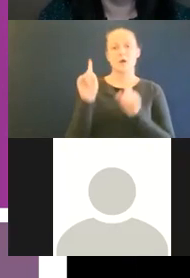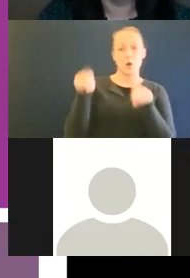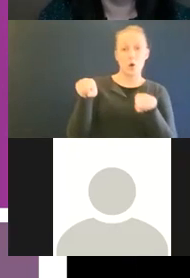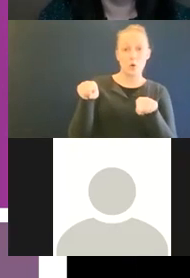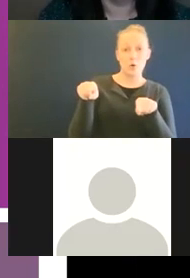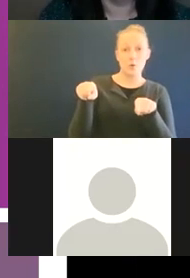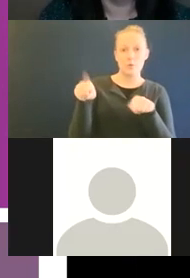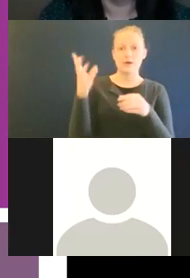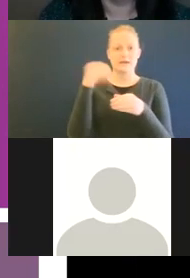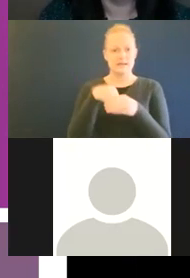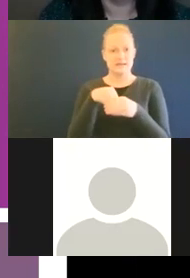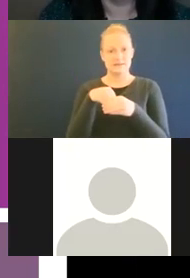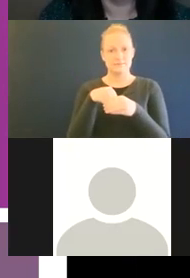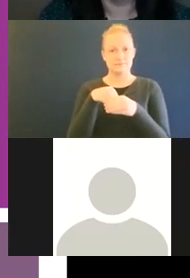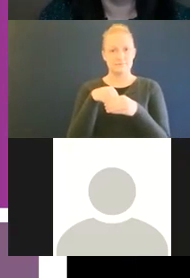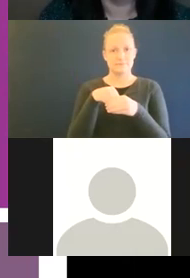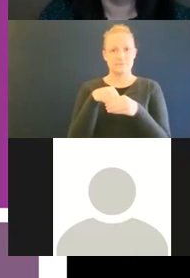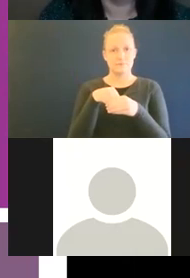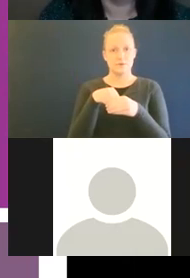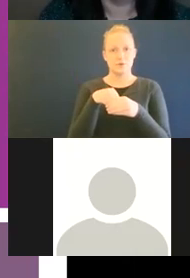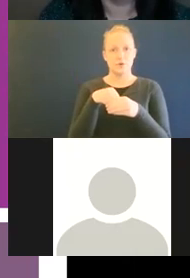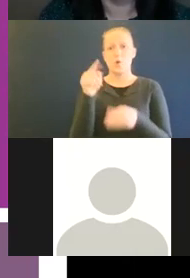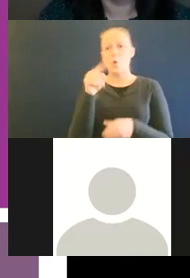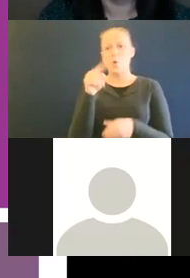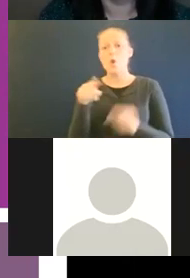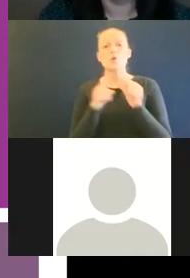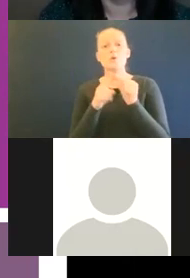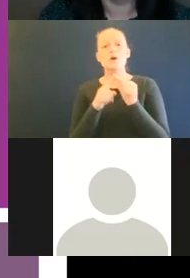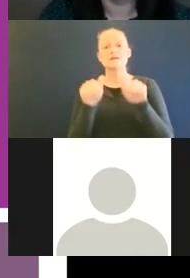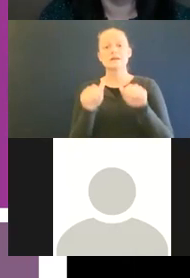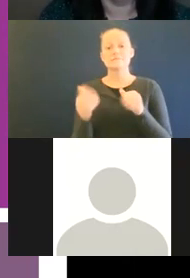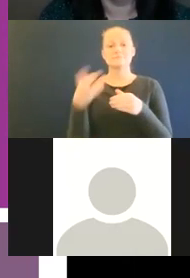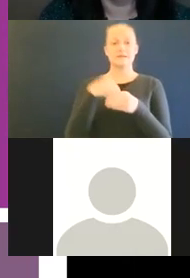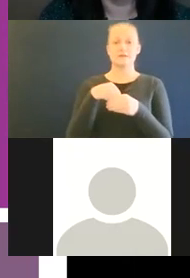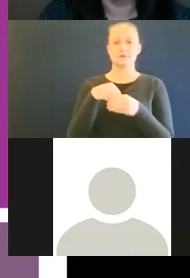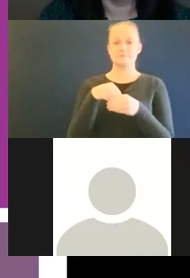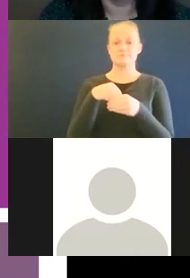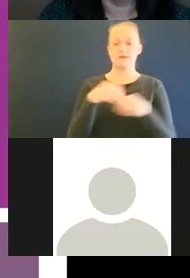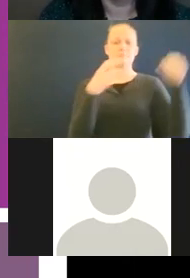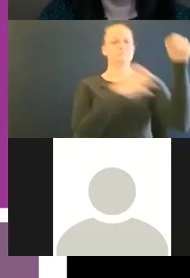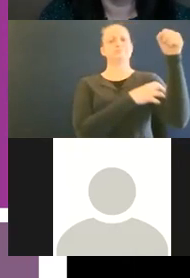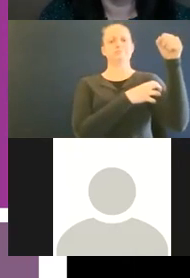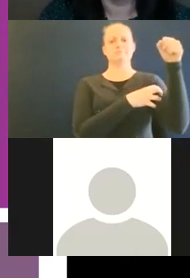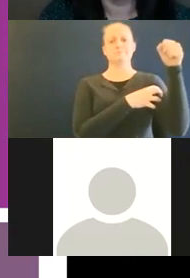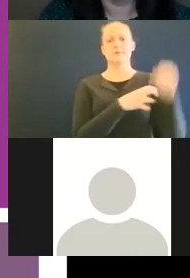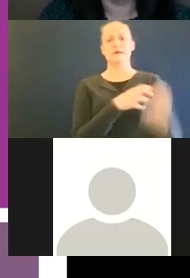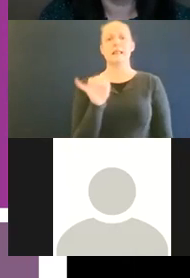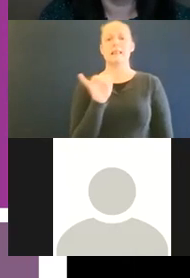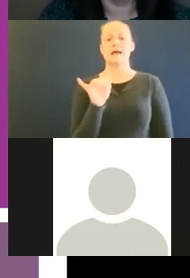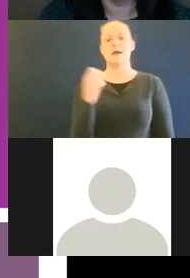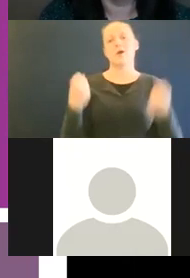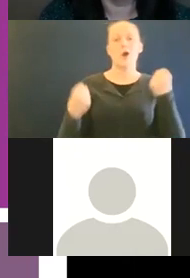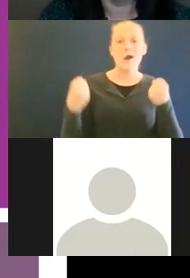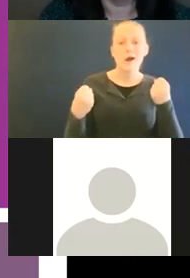in. So those types of words can pack a more powerful punch than words like car or